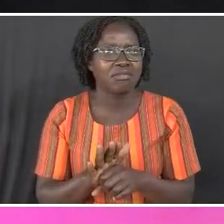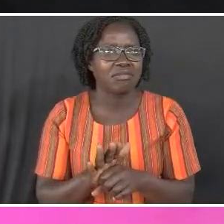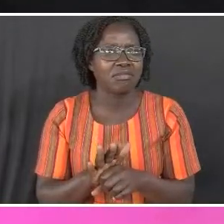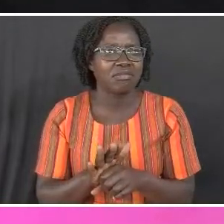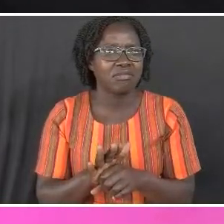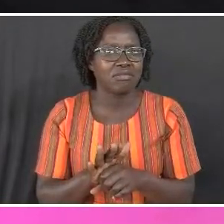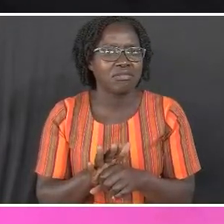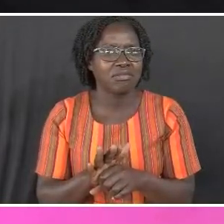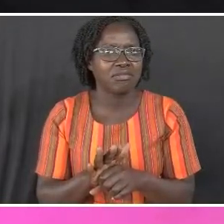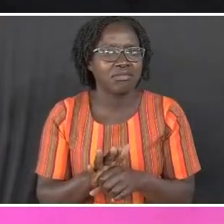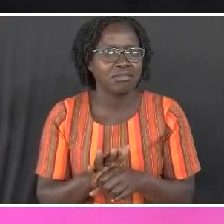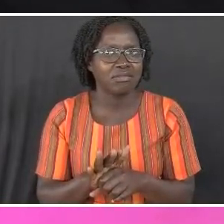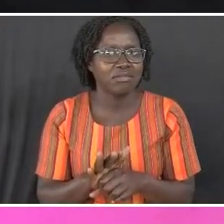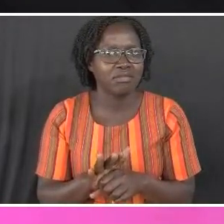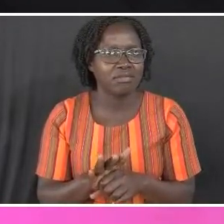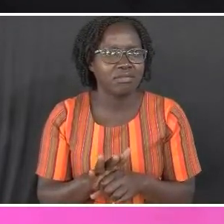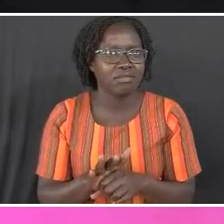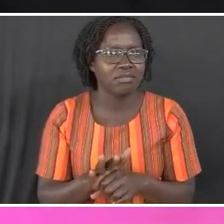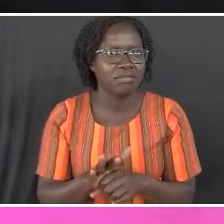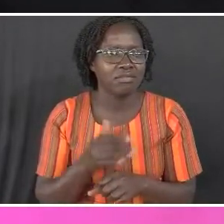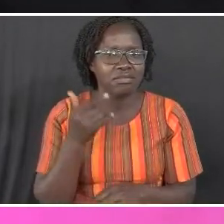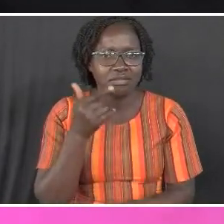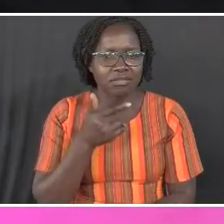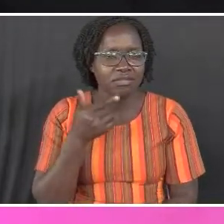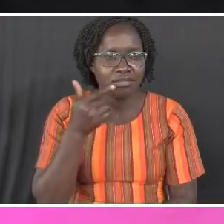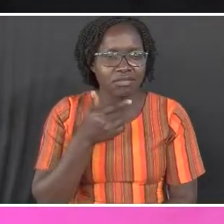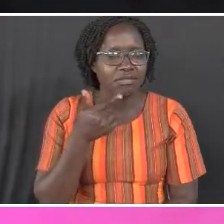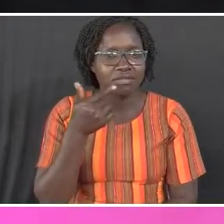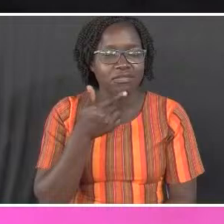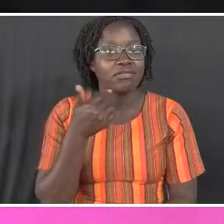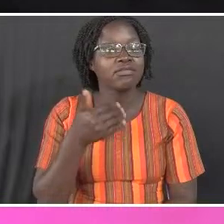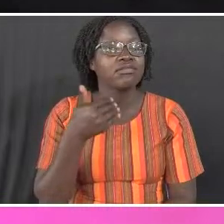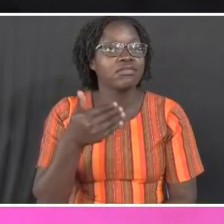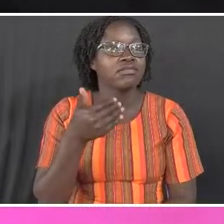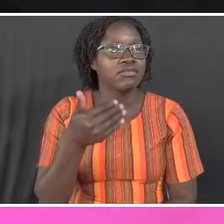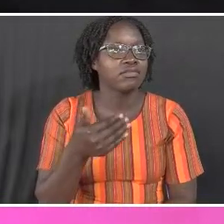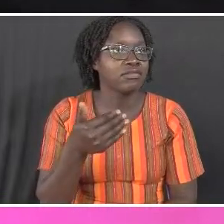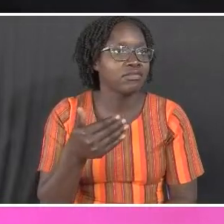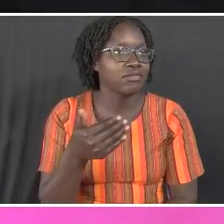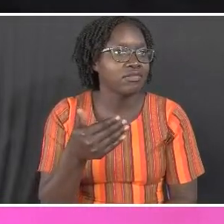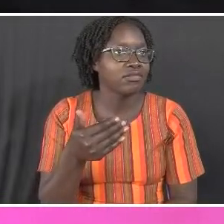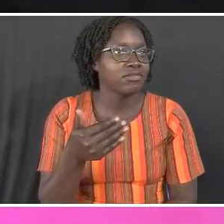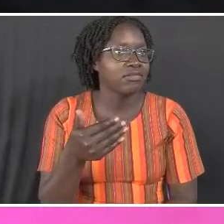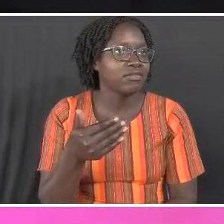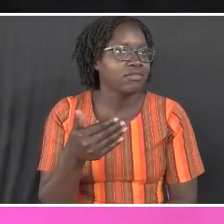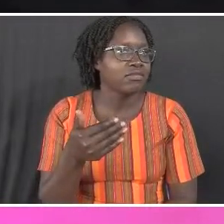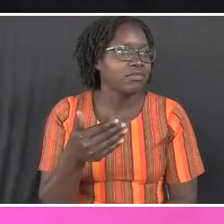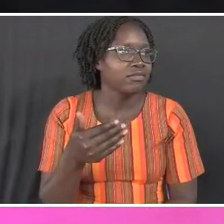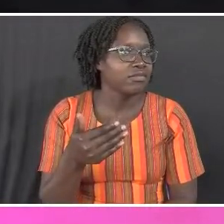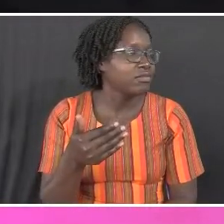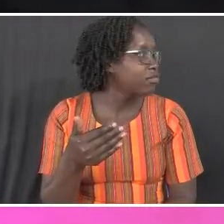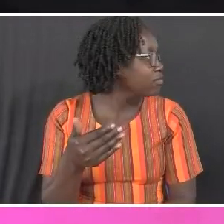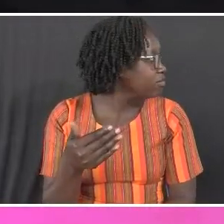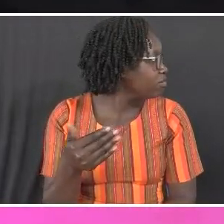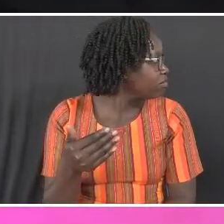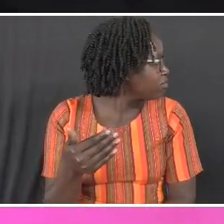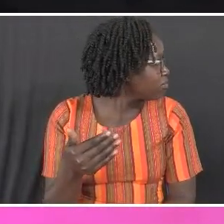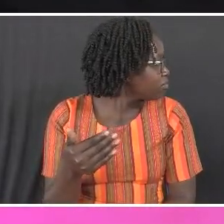been affected. So we always advise you brush in a circular motion and